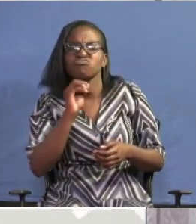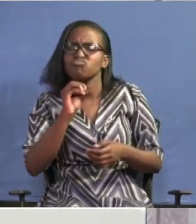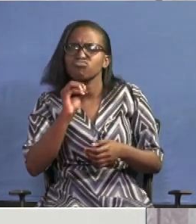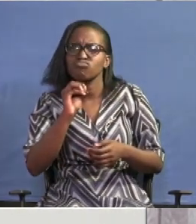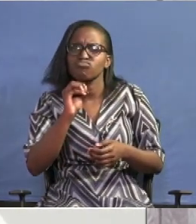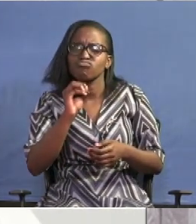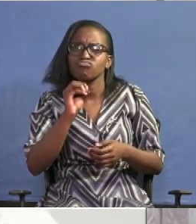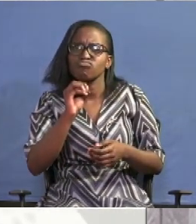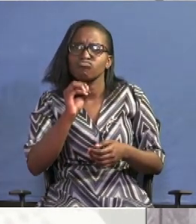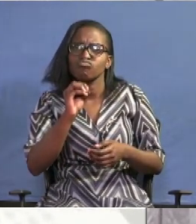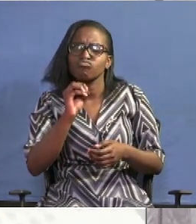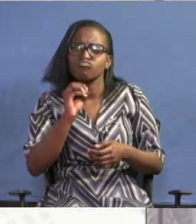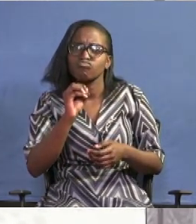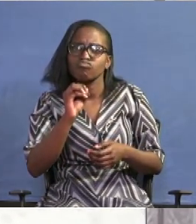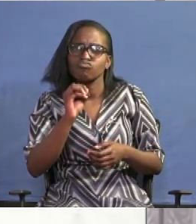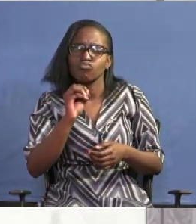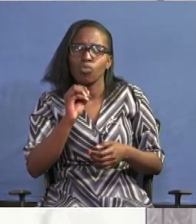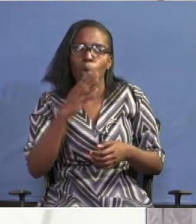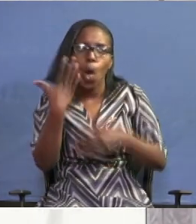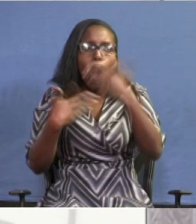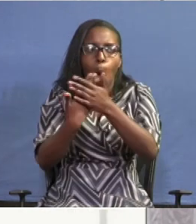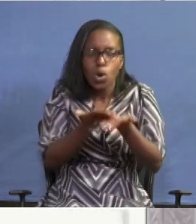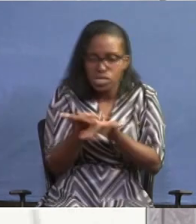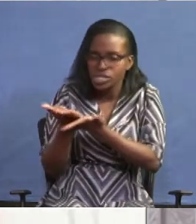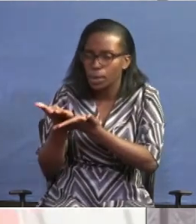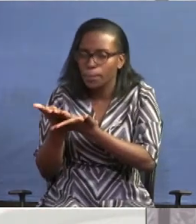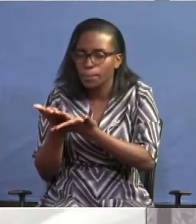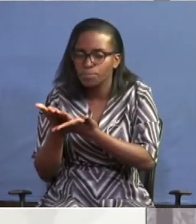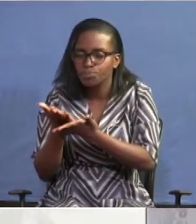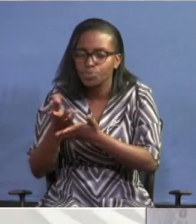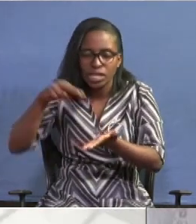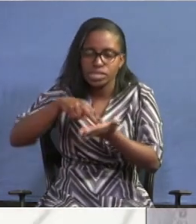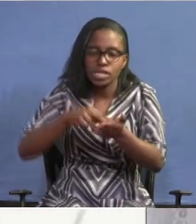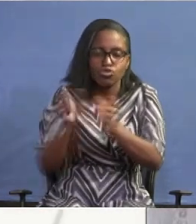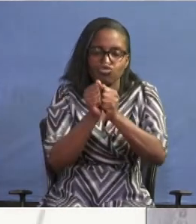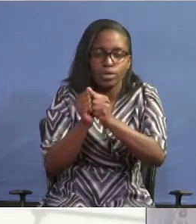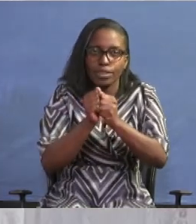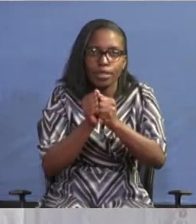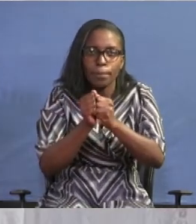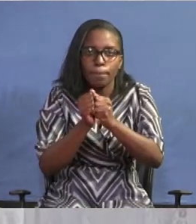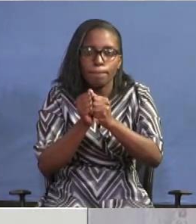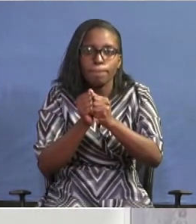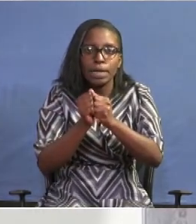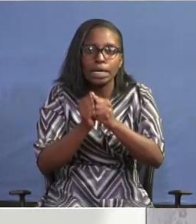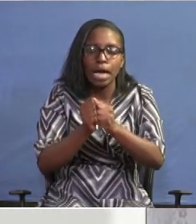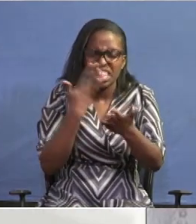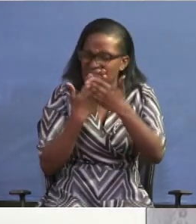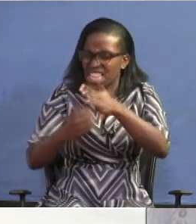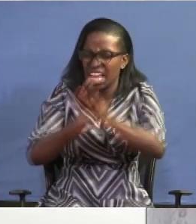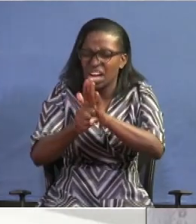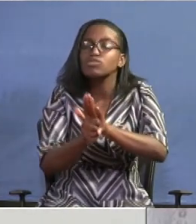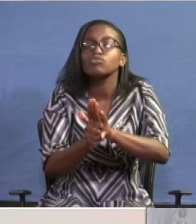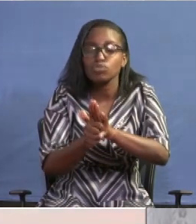kupingana. Sasa sisi wote tusimame pamoja. Na tunataka kukushukuru kwa sababu ya kuunda